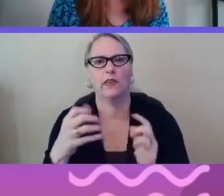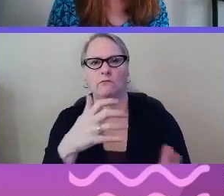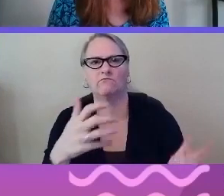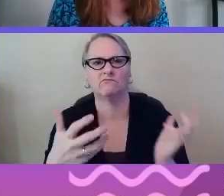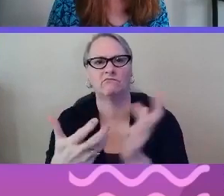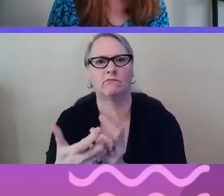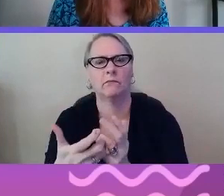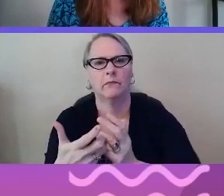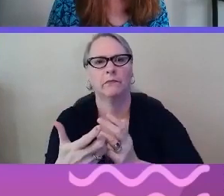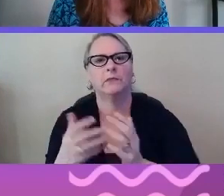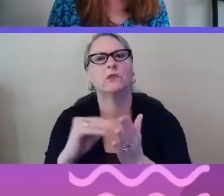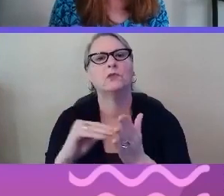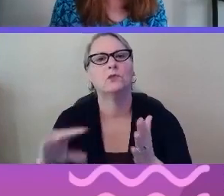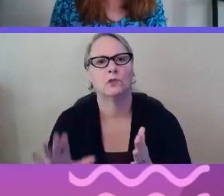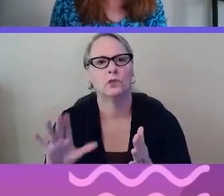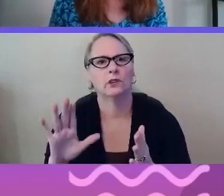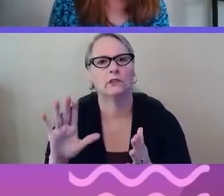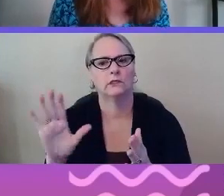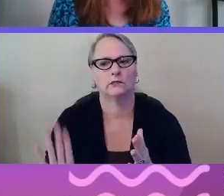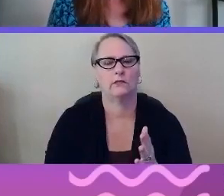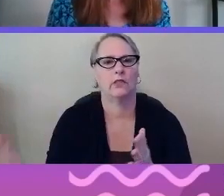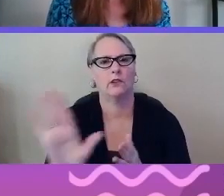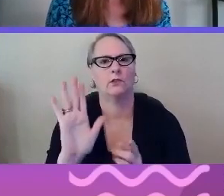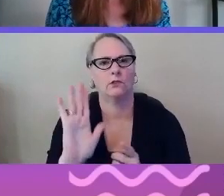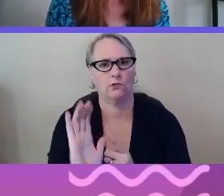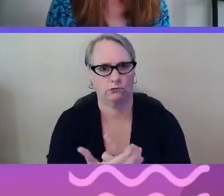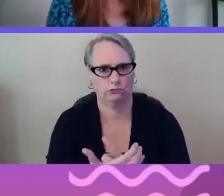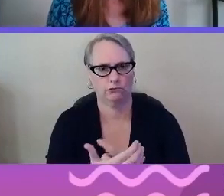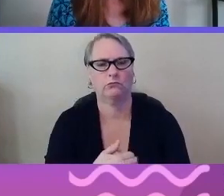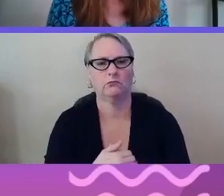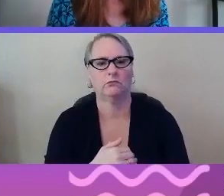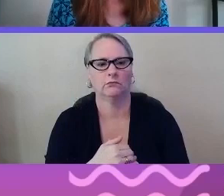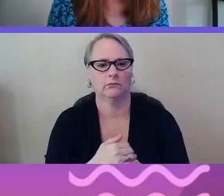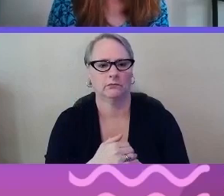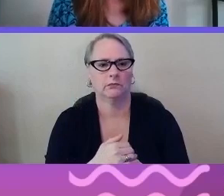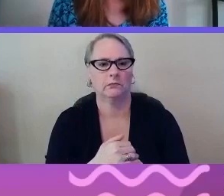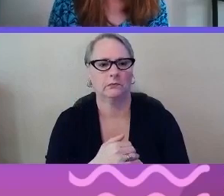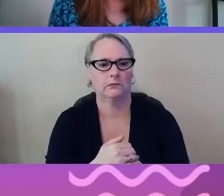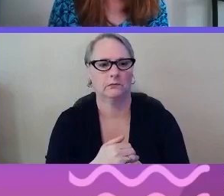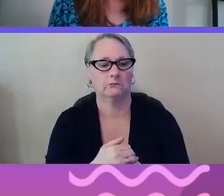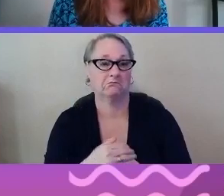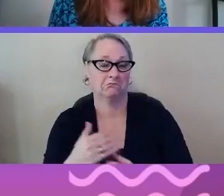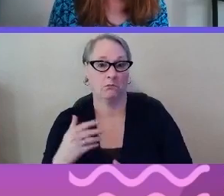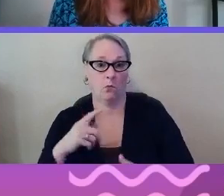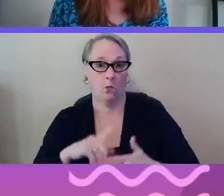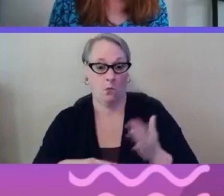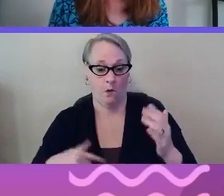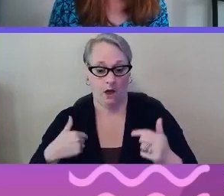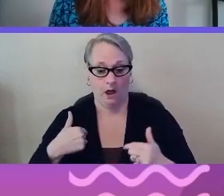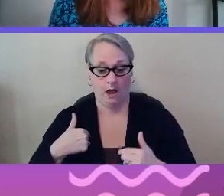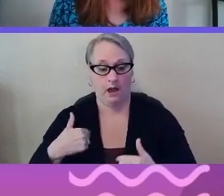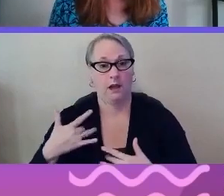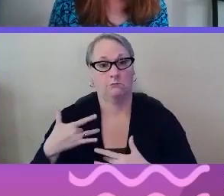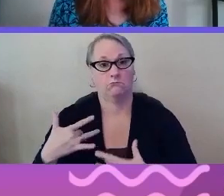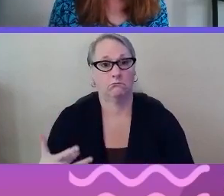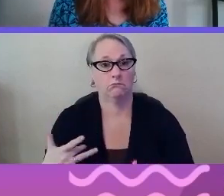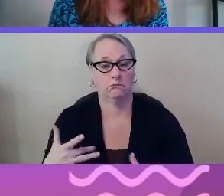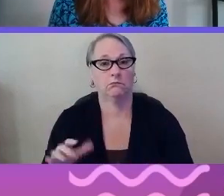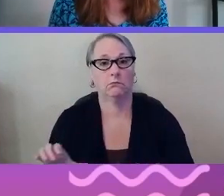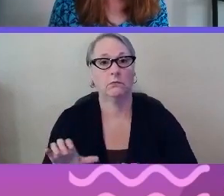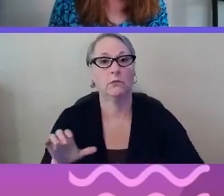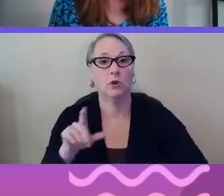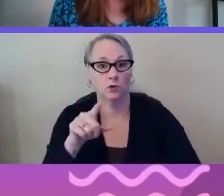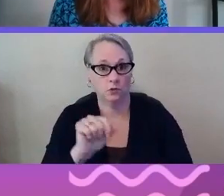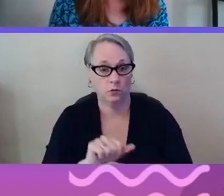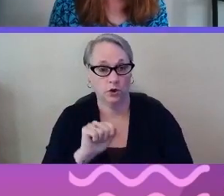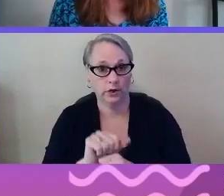that are in your classroom. I know what I would do is if you are working in a district, or even if